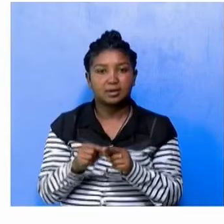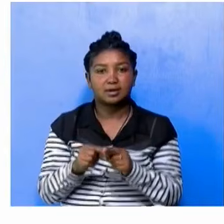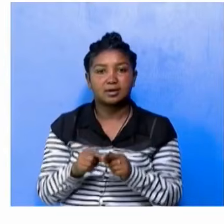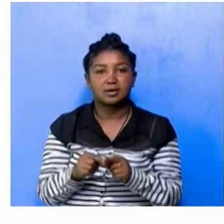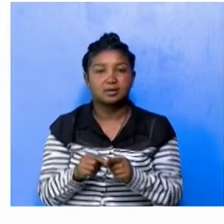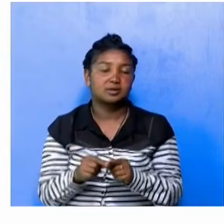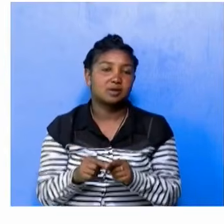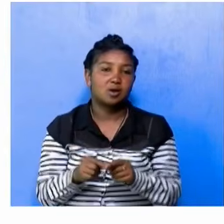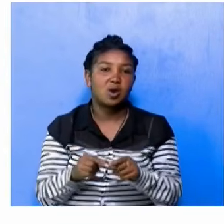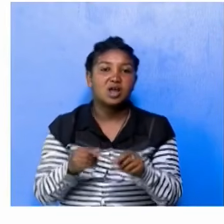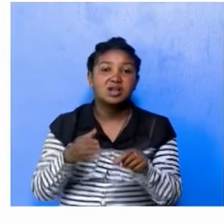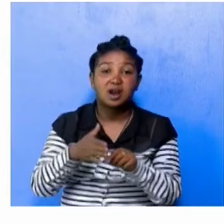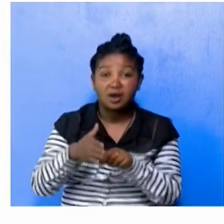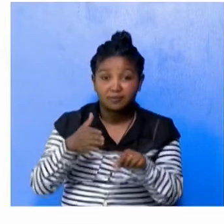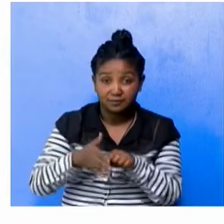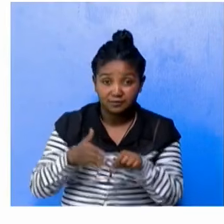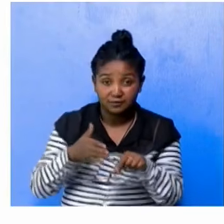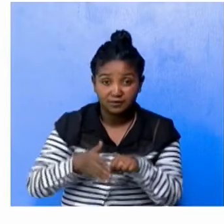knife,